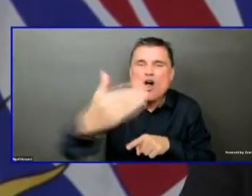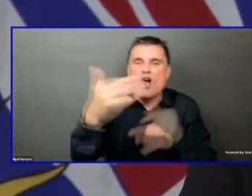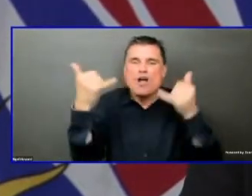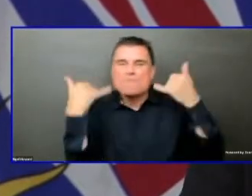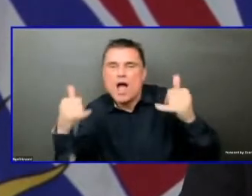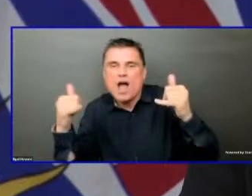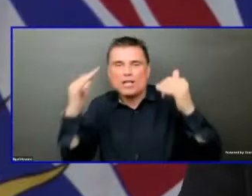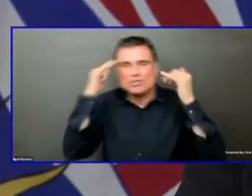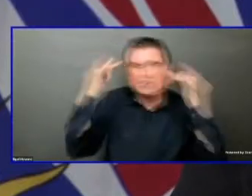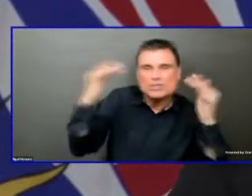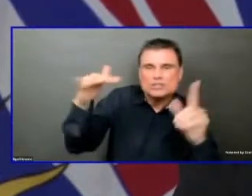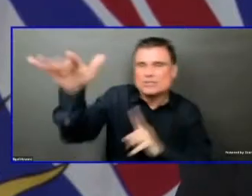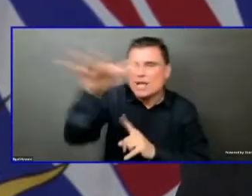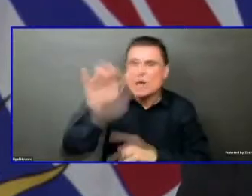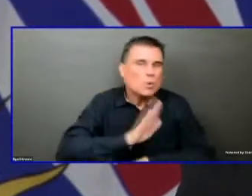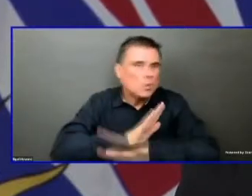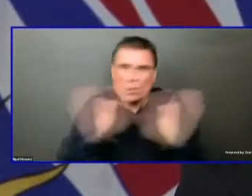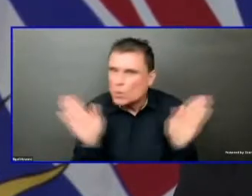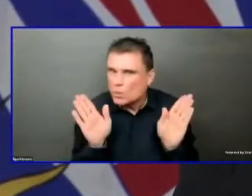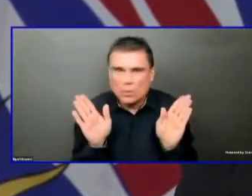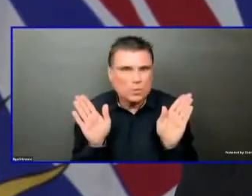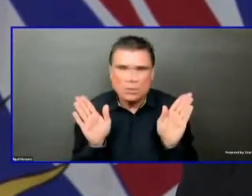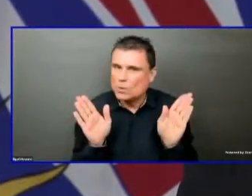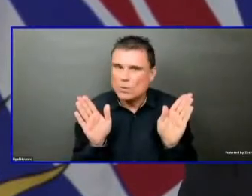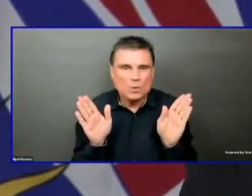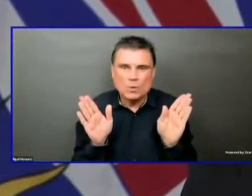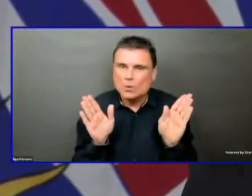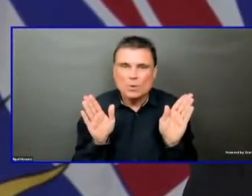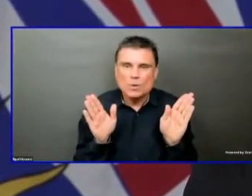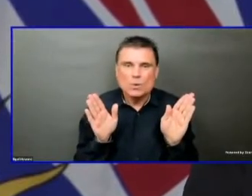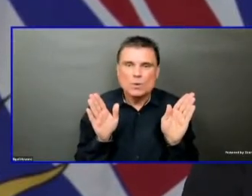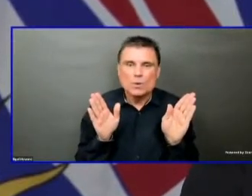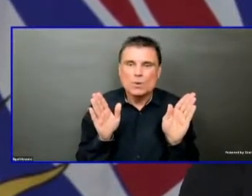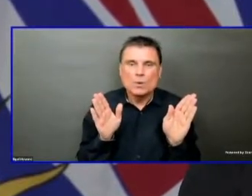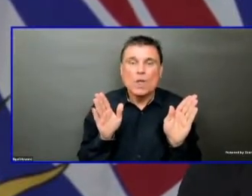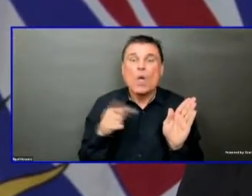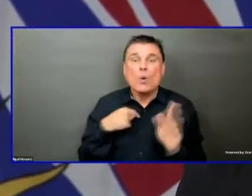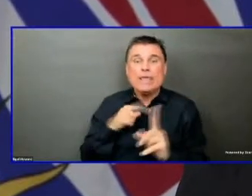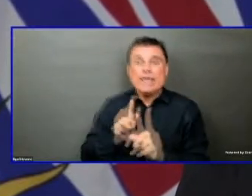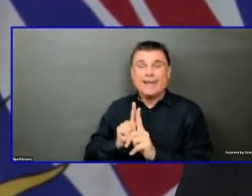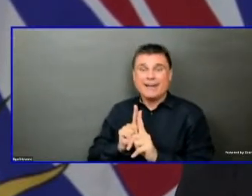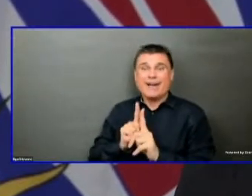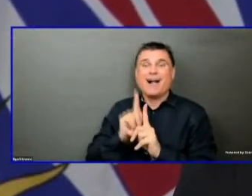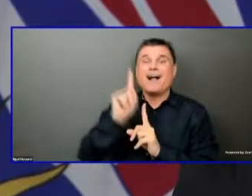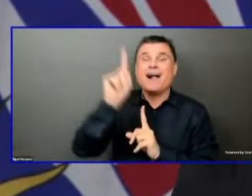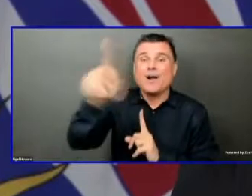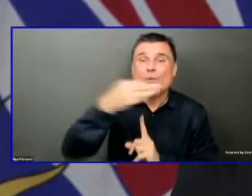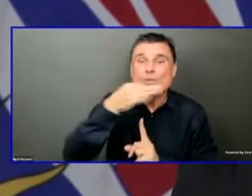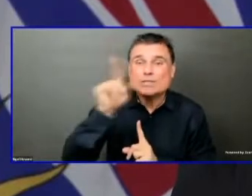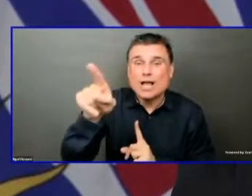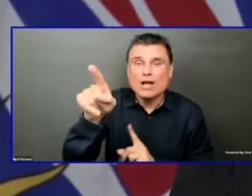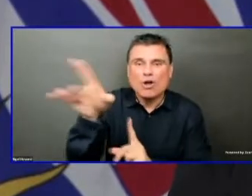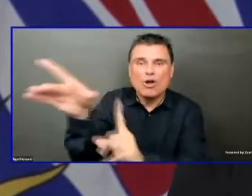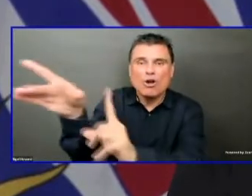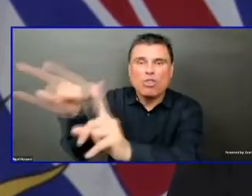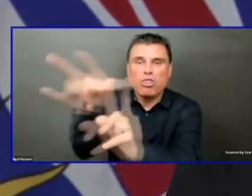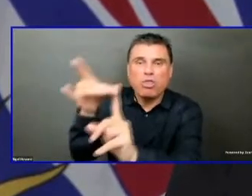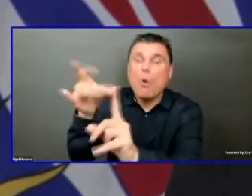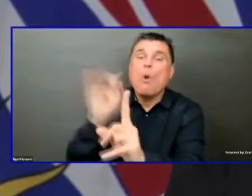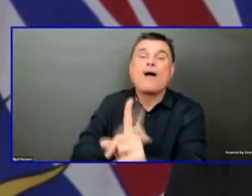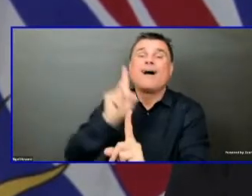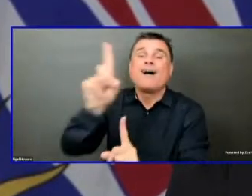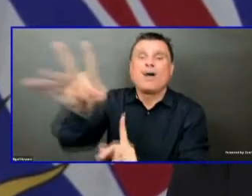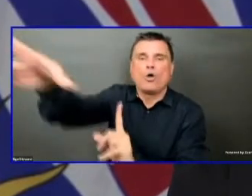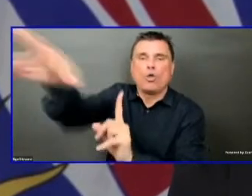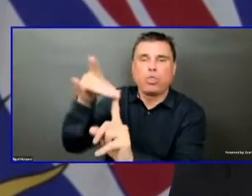us, and we need, if we're going up to Whistler, not to bring those things back, not to bring the virus back with us to our community. So